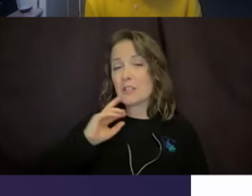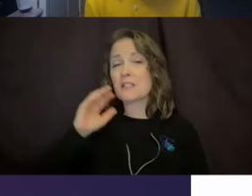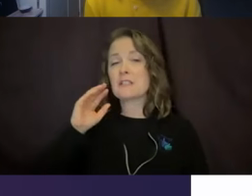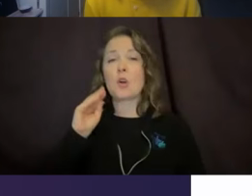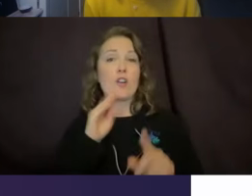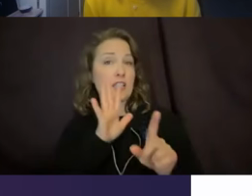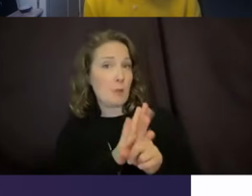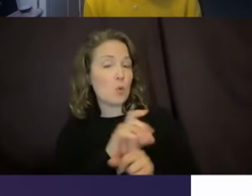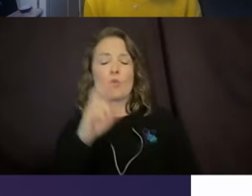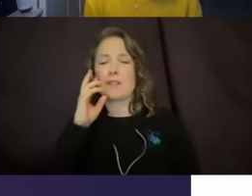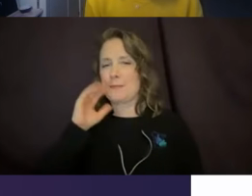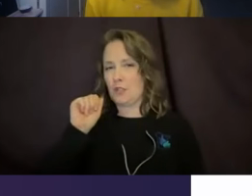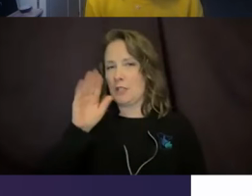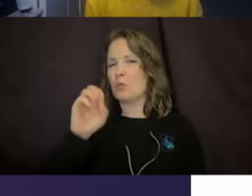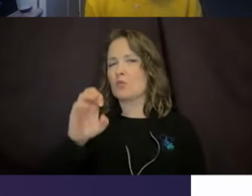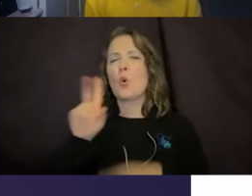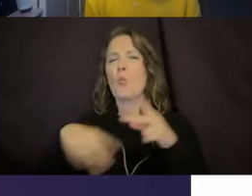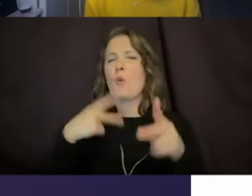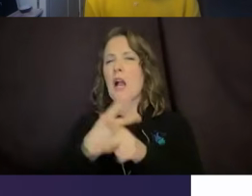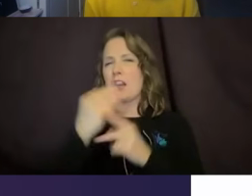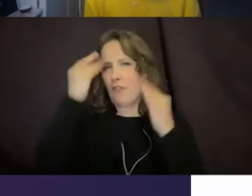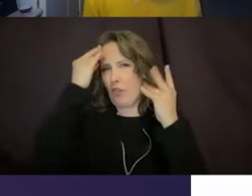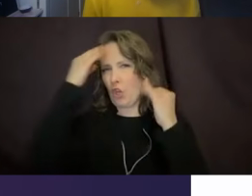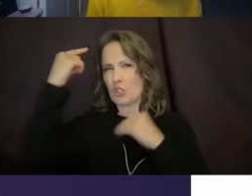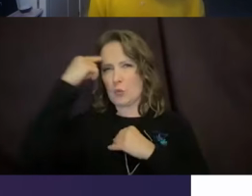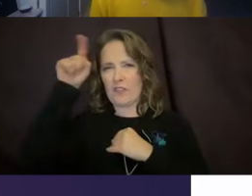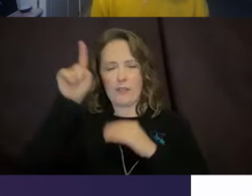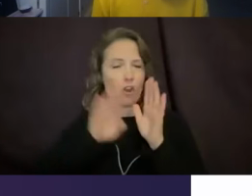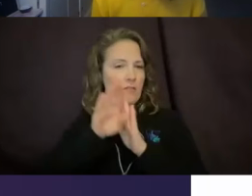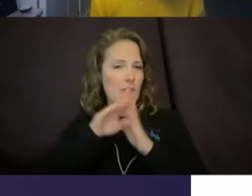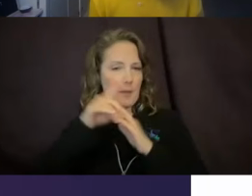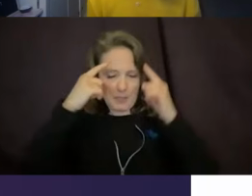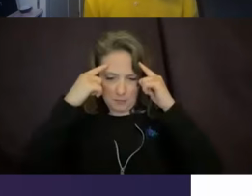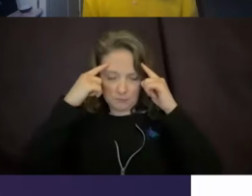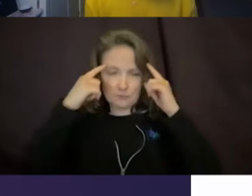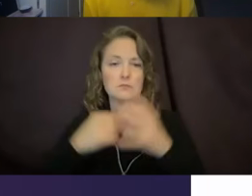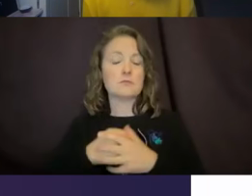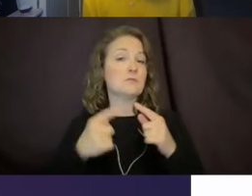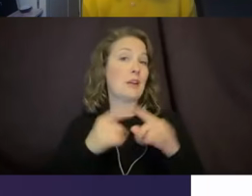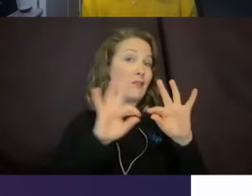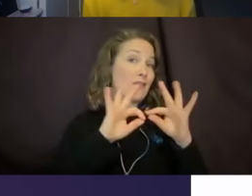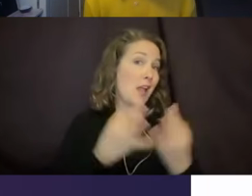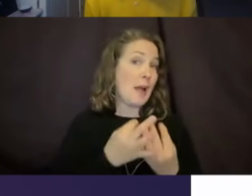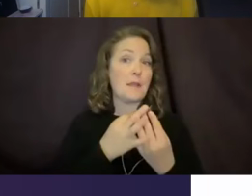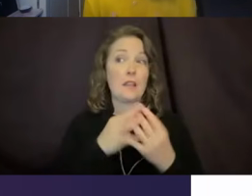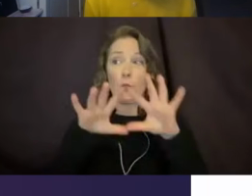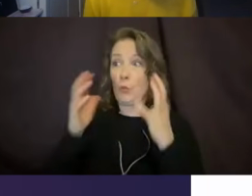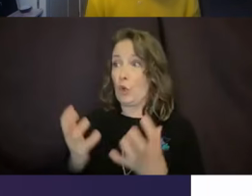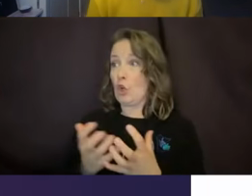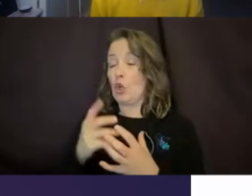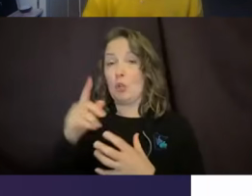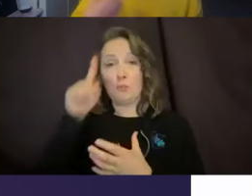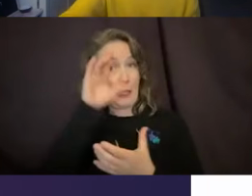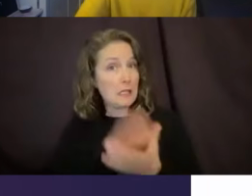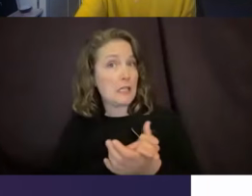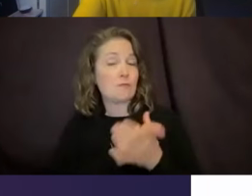experience abuse as well? So these can be any thoughts about themselves, about their family, about their world, their core beliefs, what